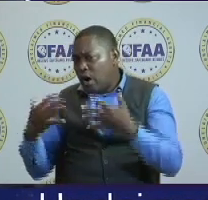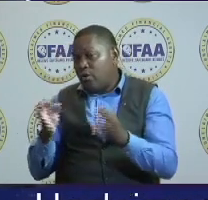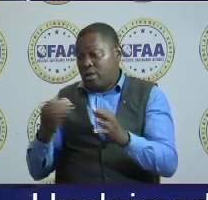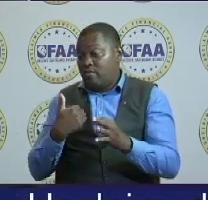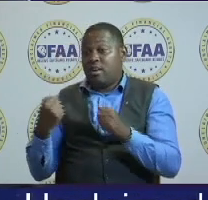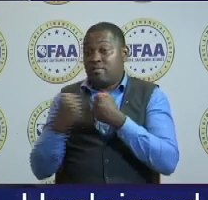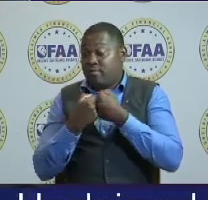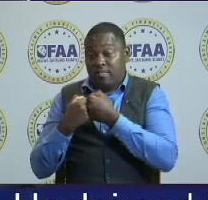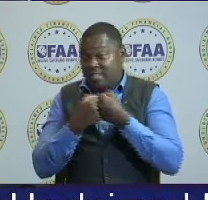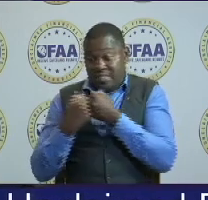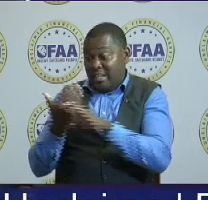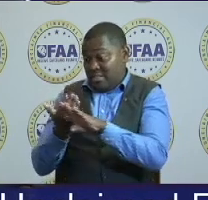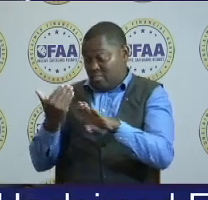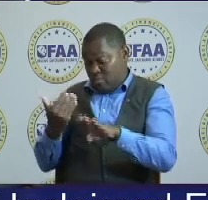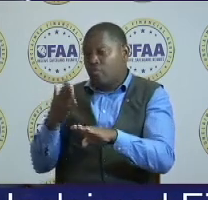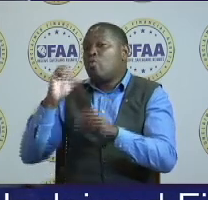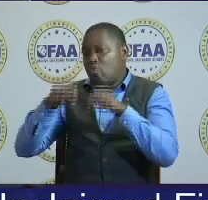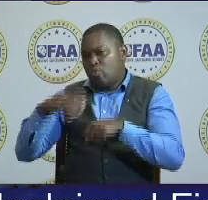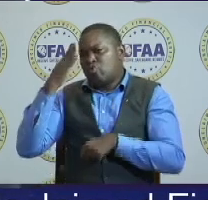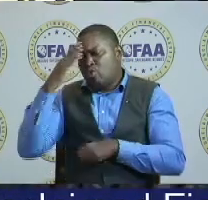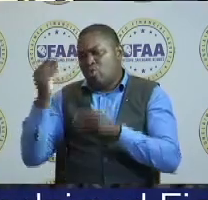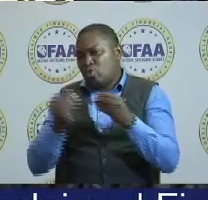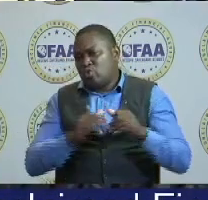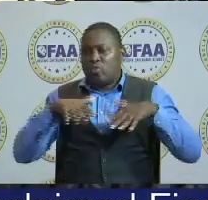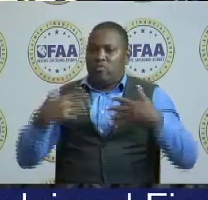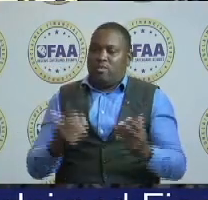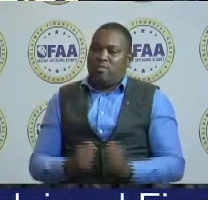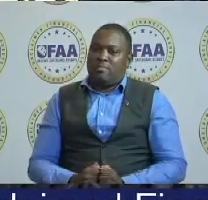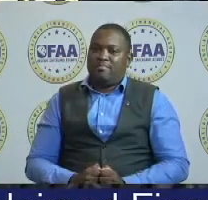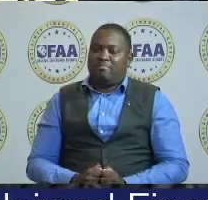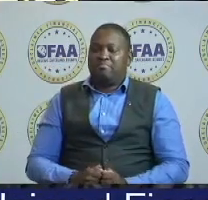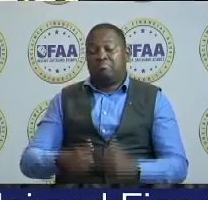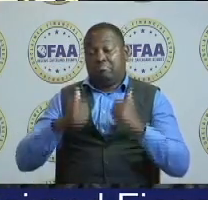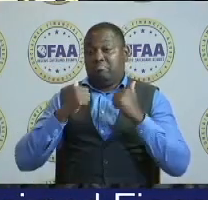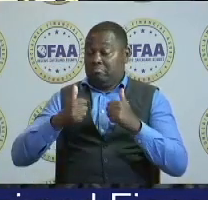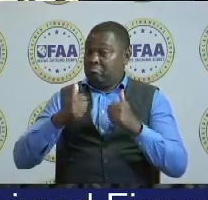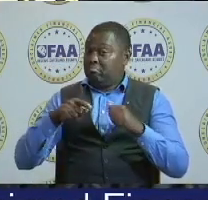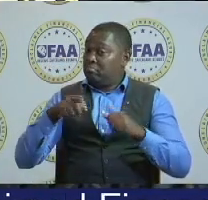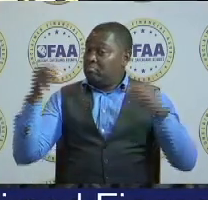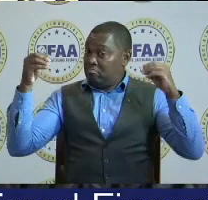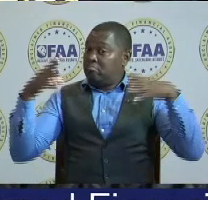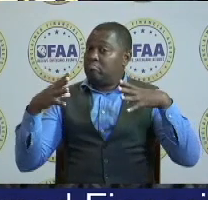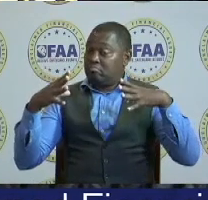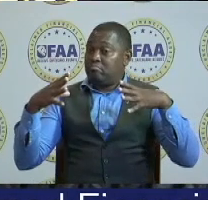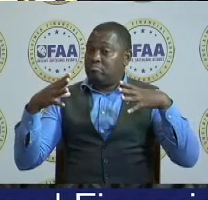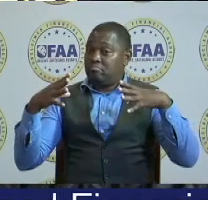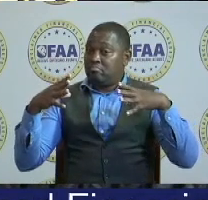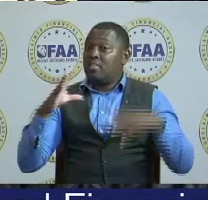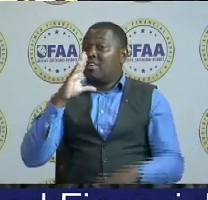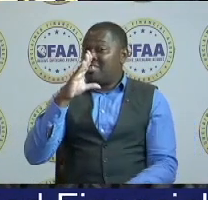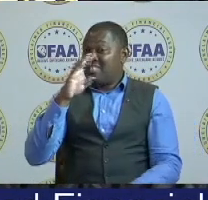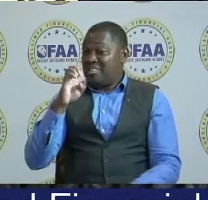you're able to flag them off before it's too late. All right, fantastic. I mean, that is very concise, and Mambo ndio hiyo, the CEO